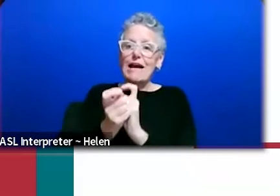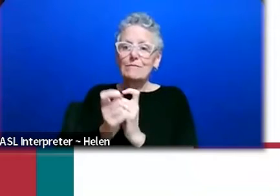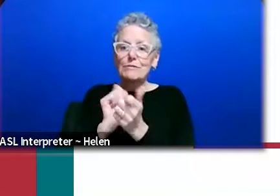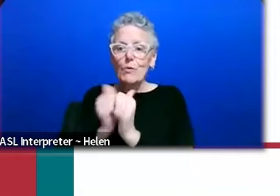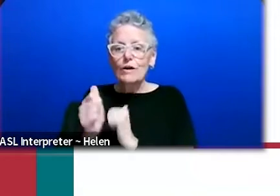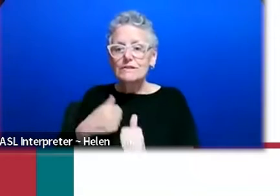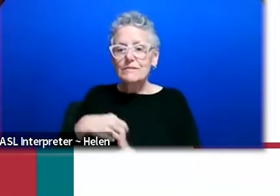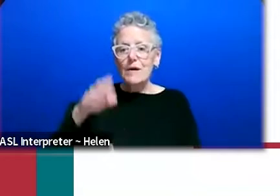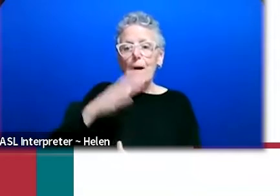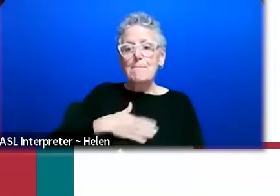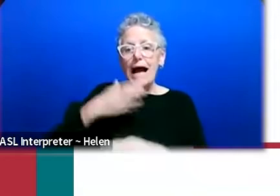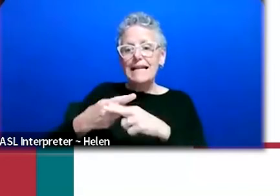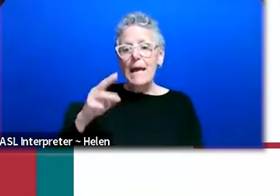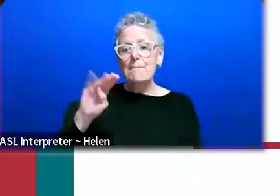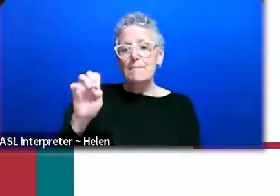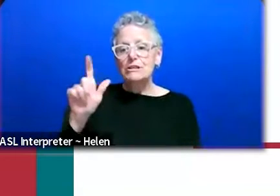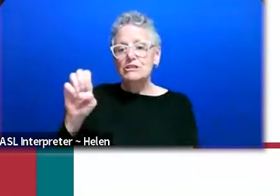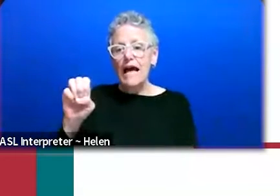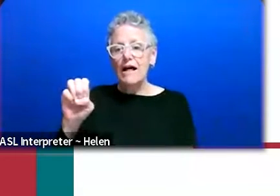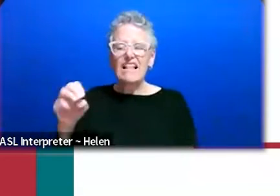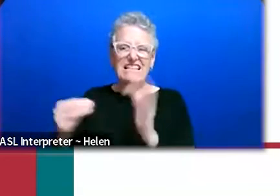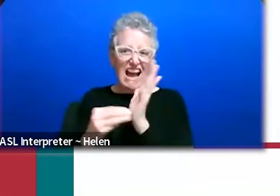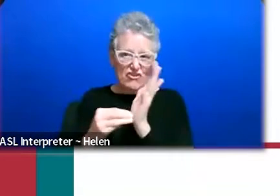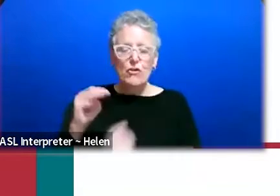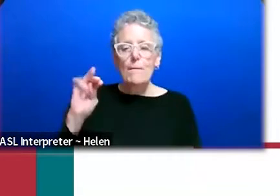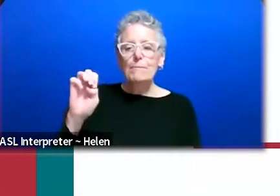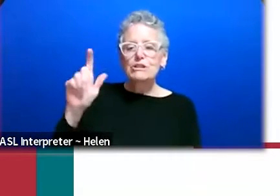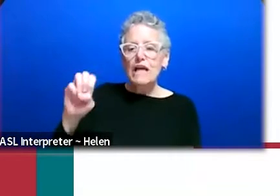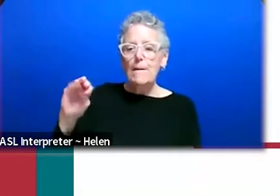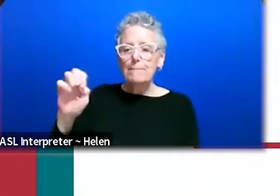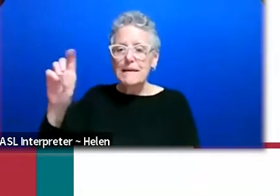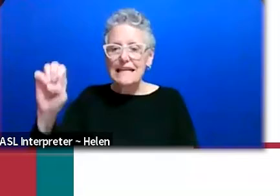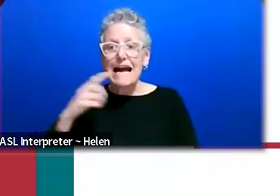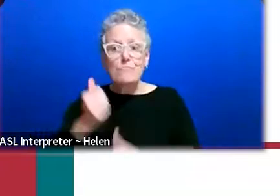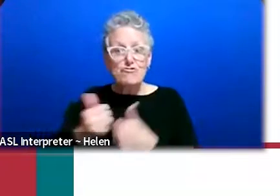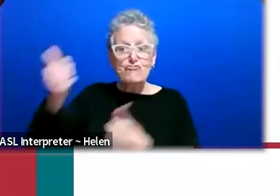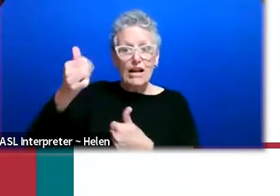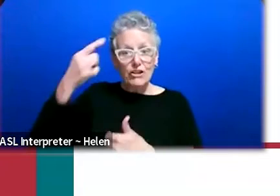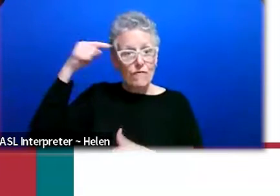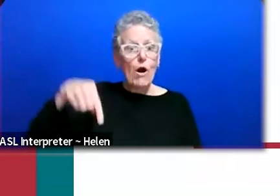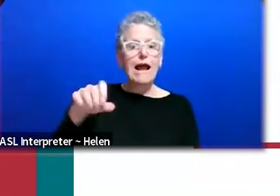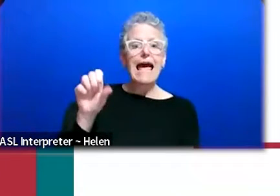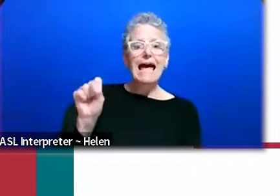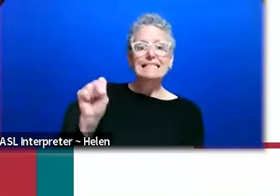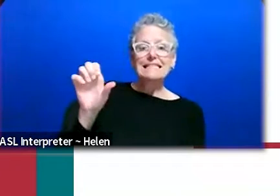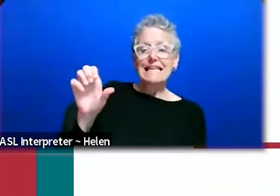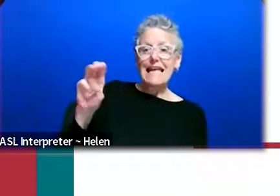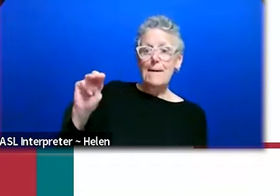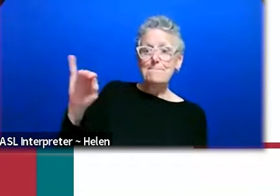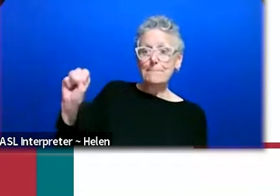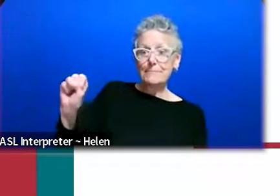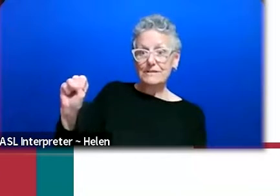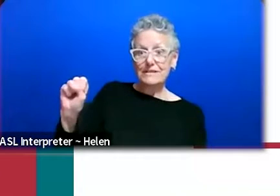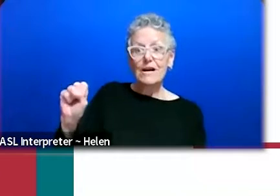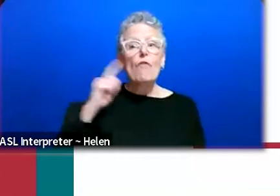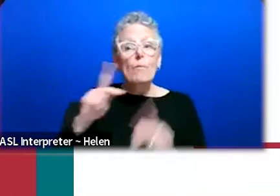PI and Director of the Michigan Spinal Cord Injury Model Systems. The Michigan SCI Model Systems, for those who are